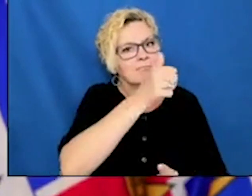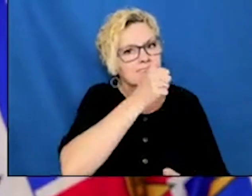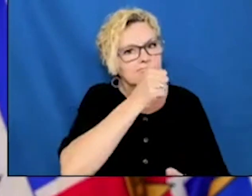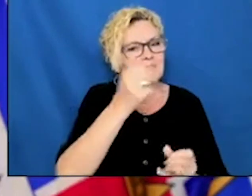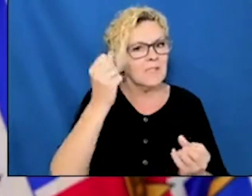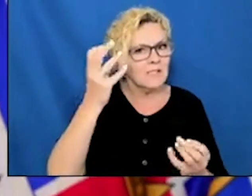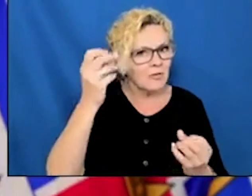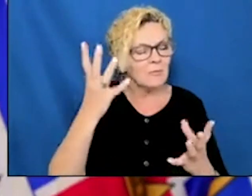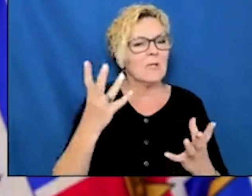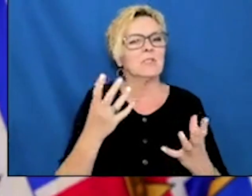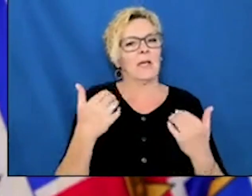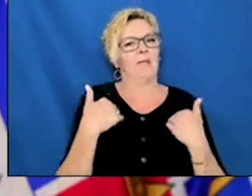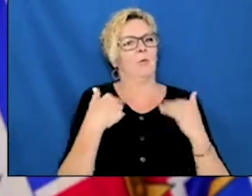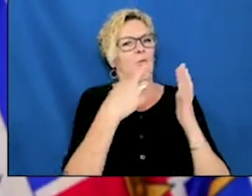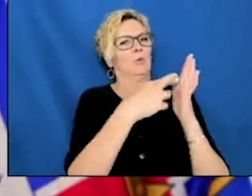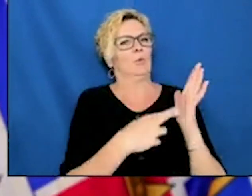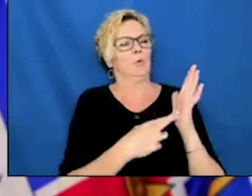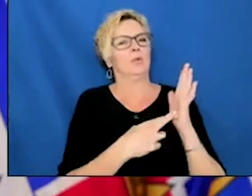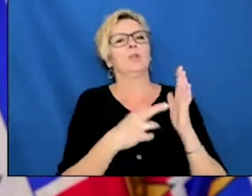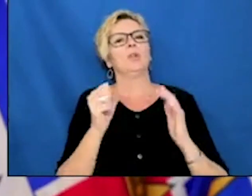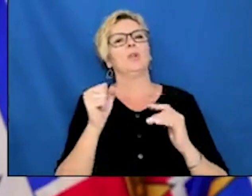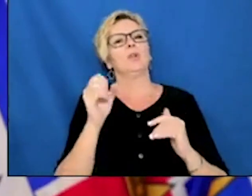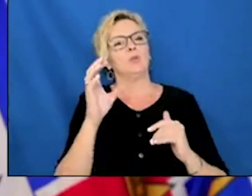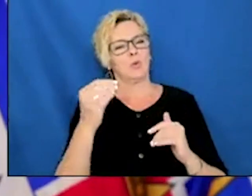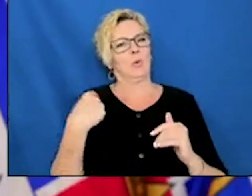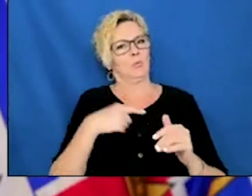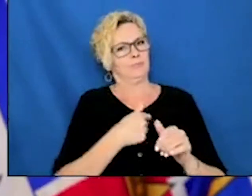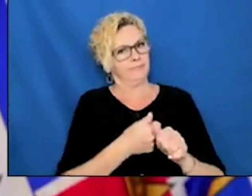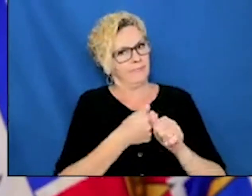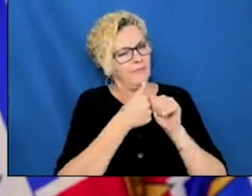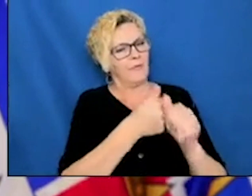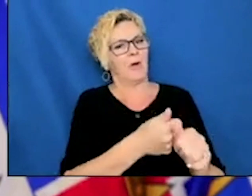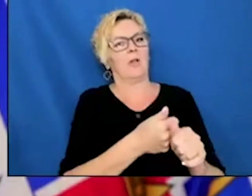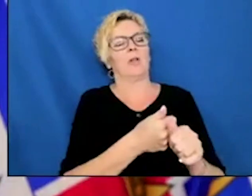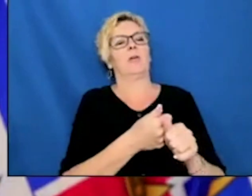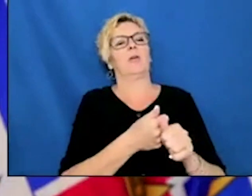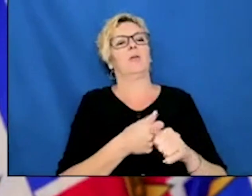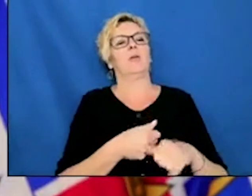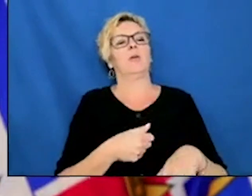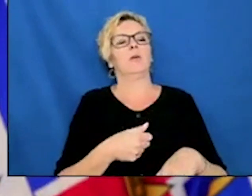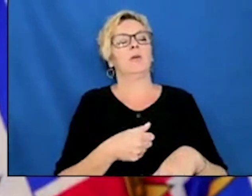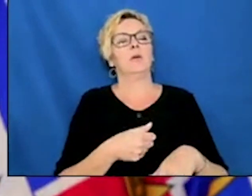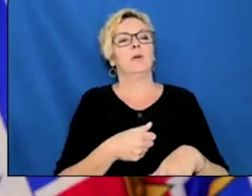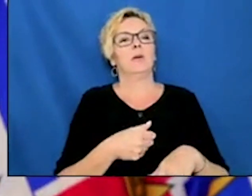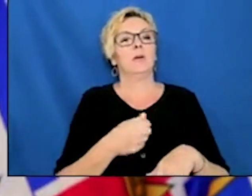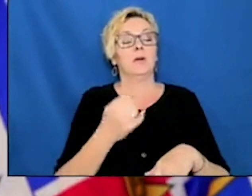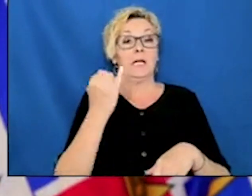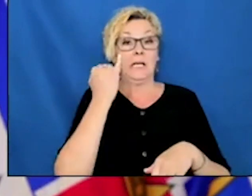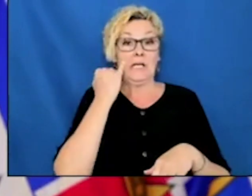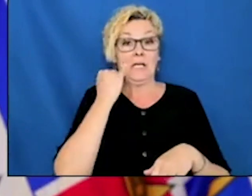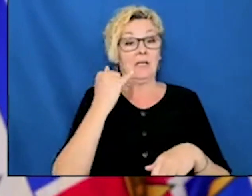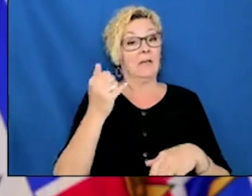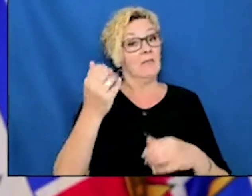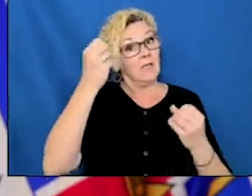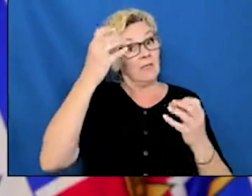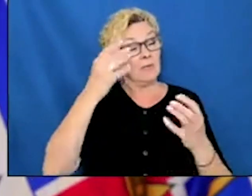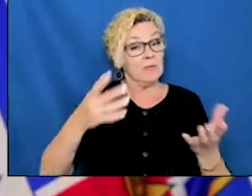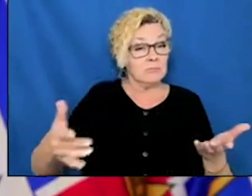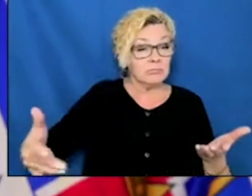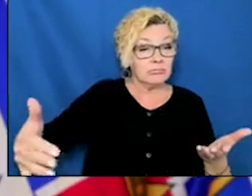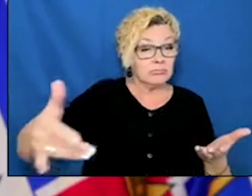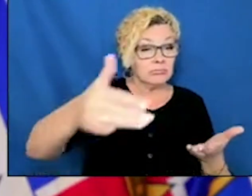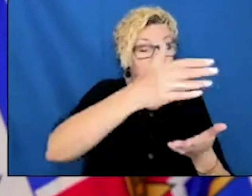years through the BC CDC, and it's those guidelines that we follow when we release information on this pandemic as